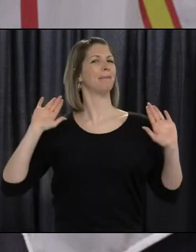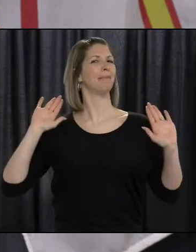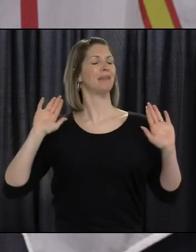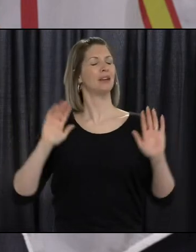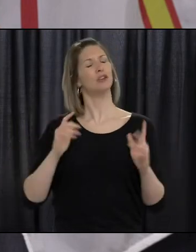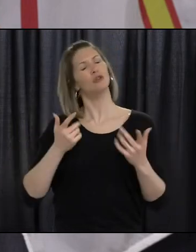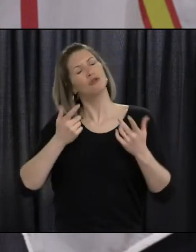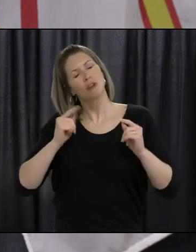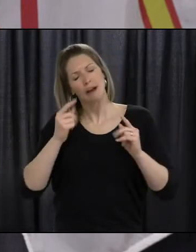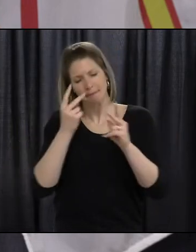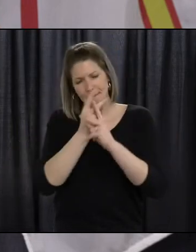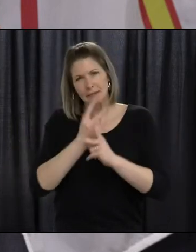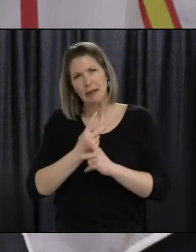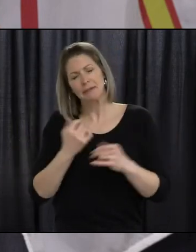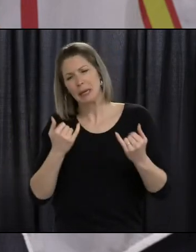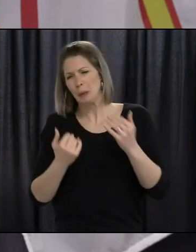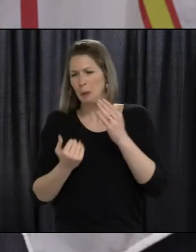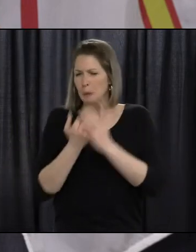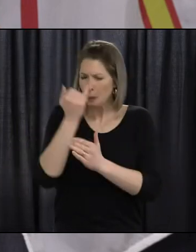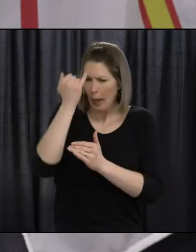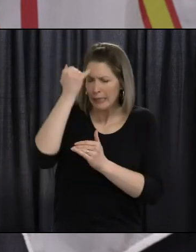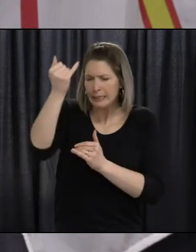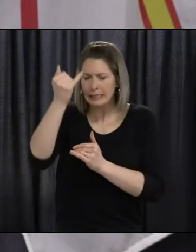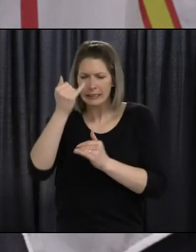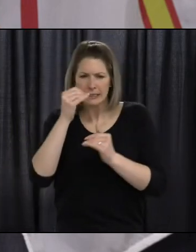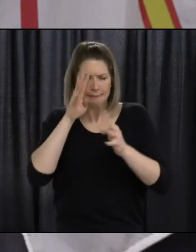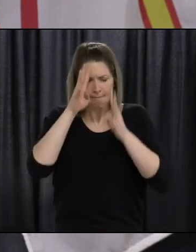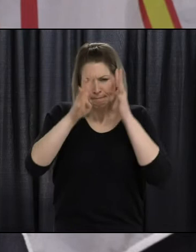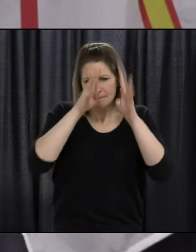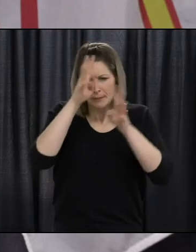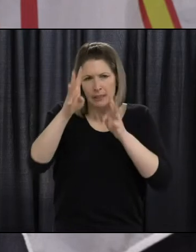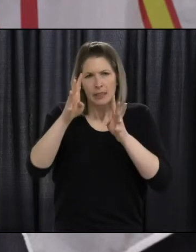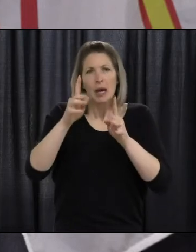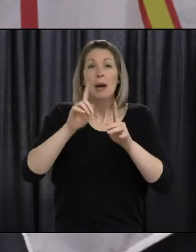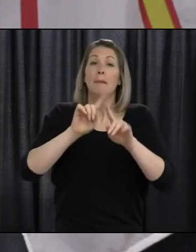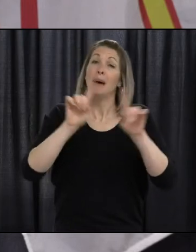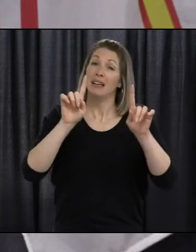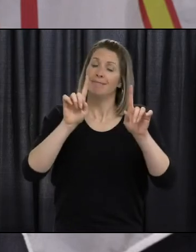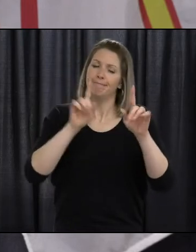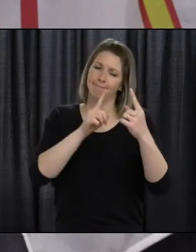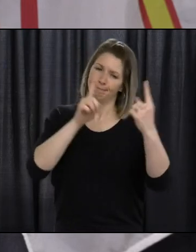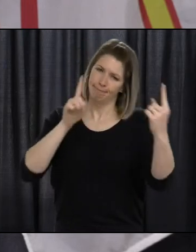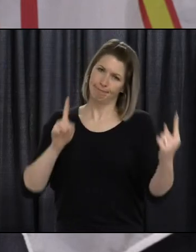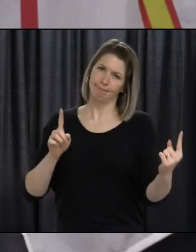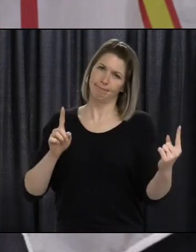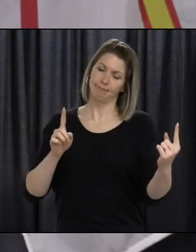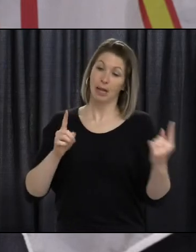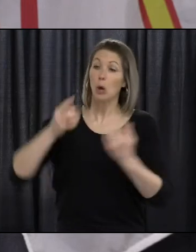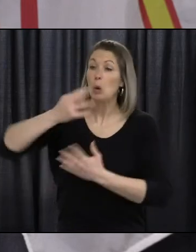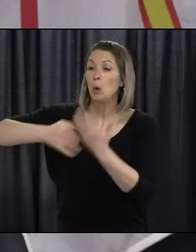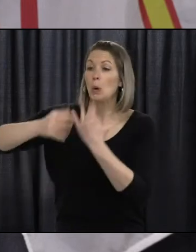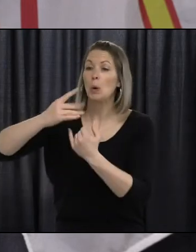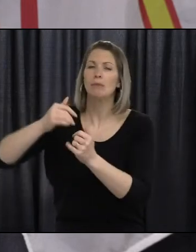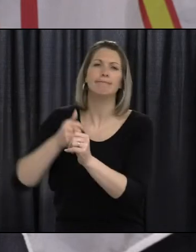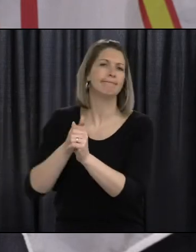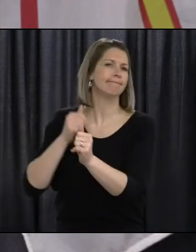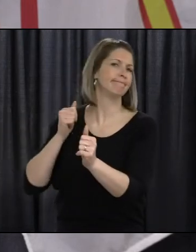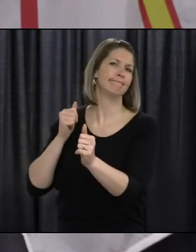look for ways to find togetherness this weekend without gathering, and to stay virtually connected with family, friends, and